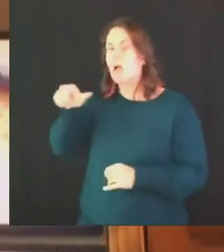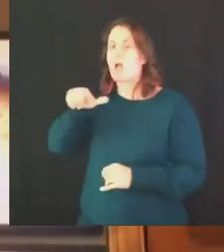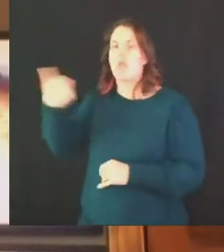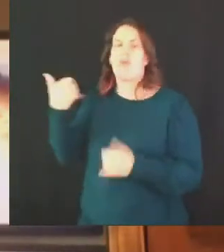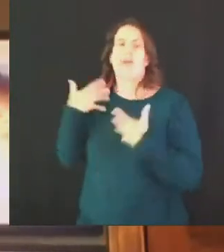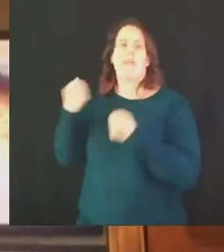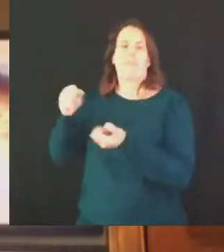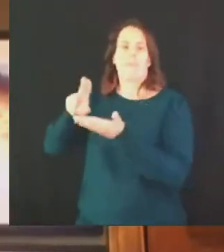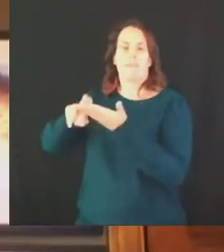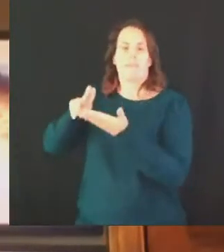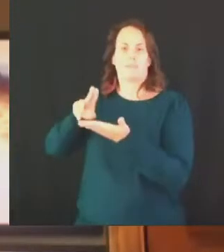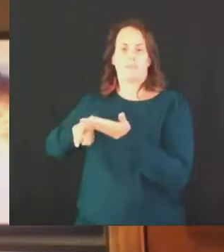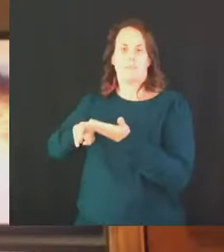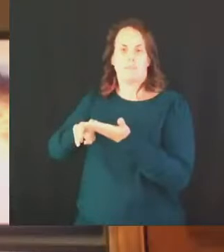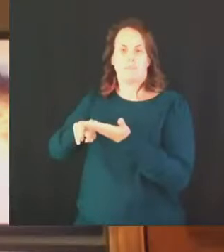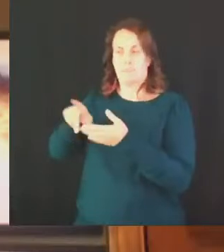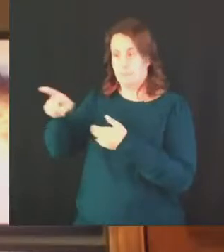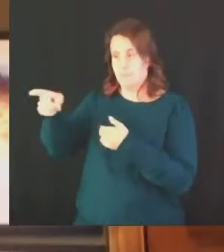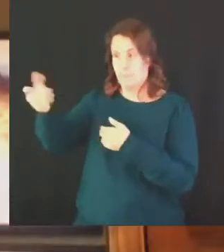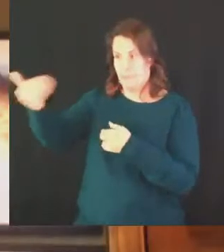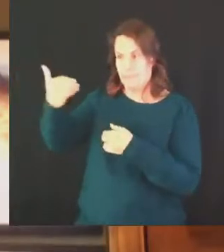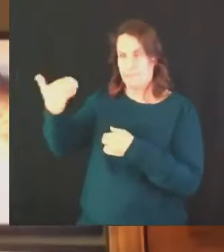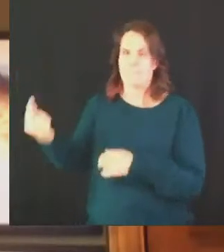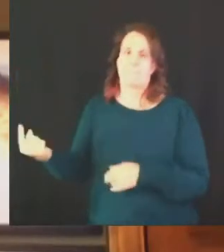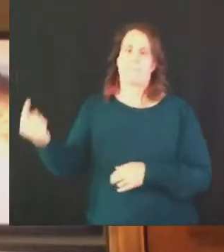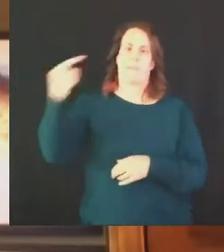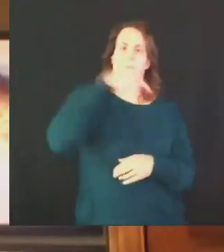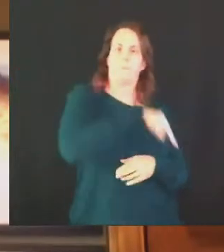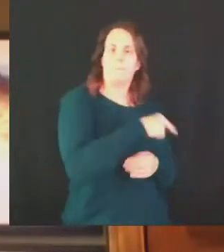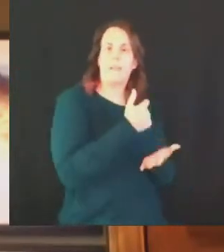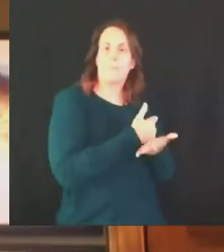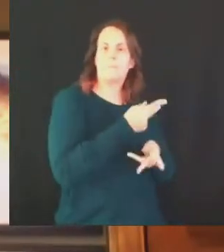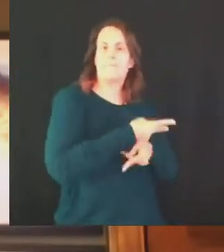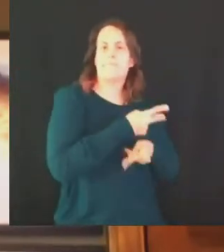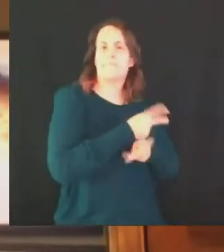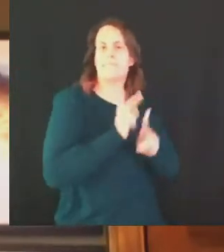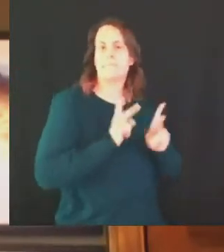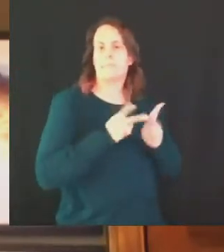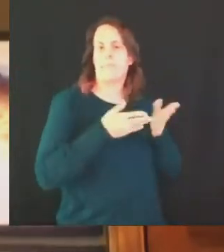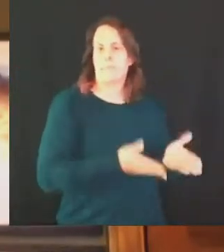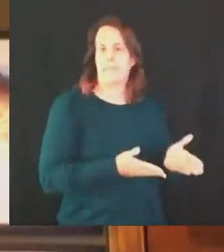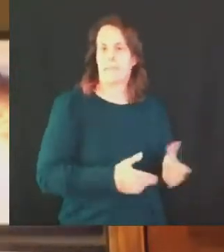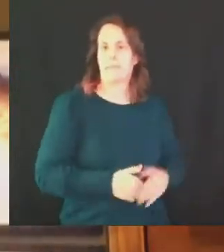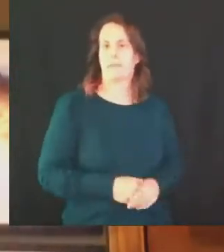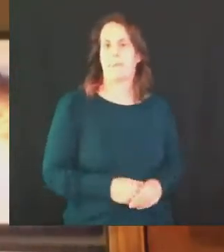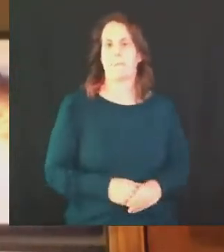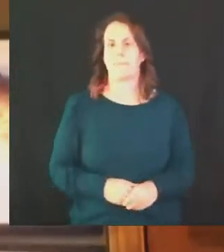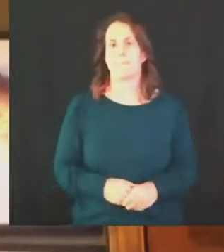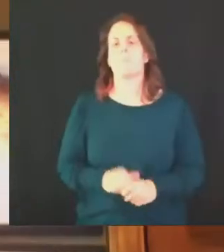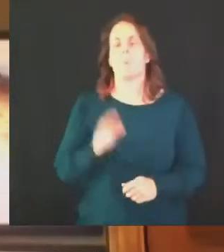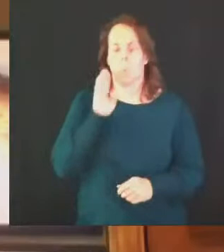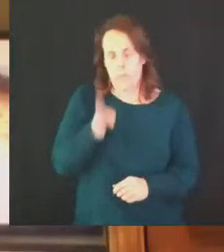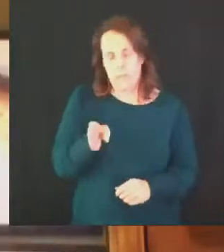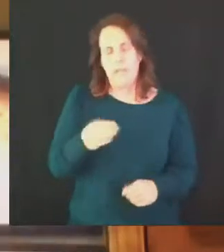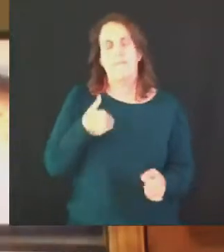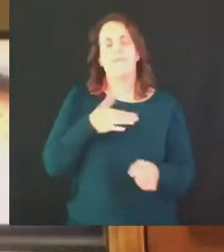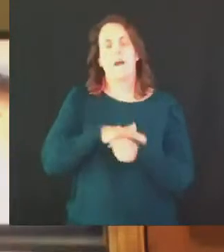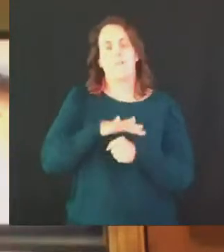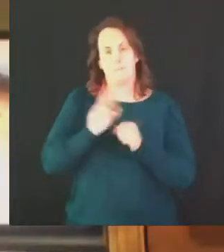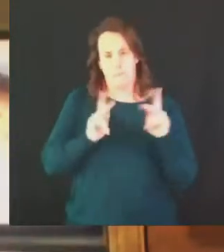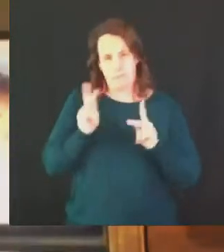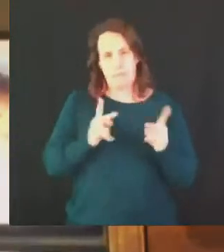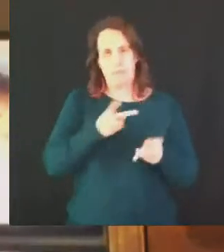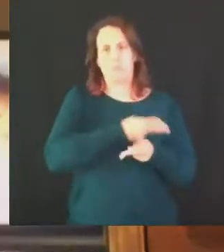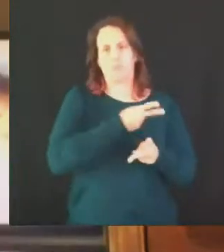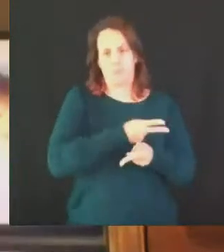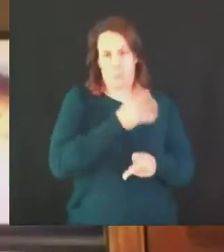best staff to be able to provide relief to our current workforce. So a lot of different strategies. We're not relying on